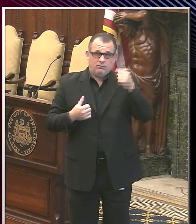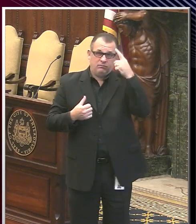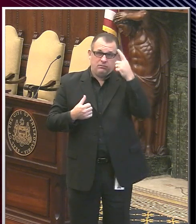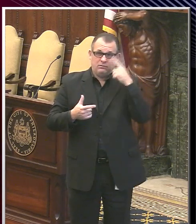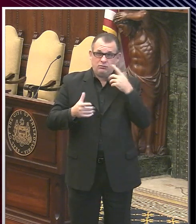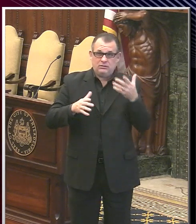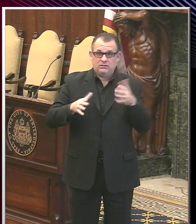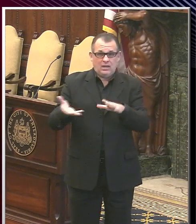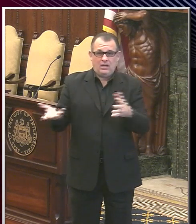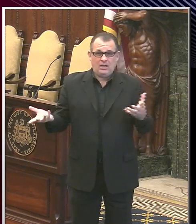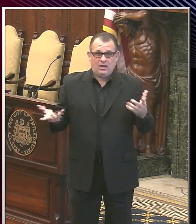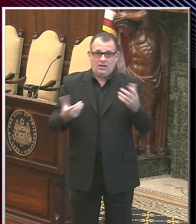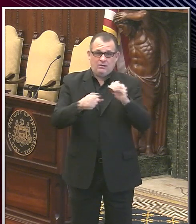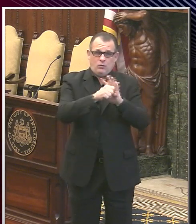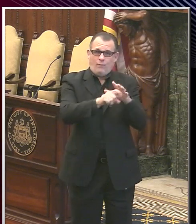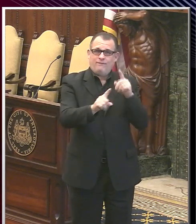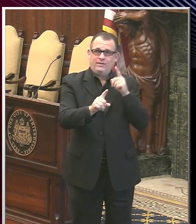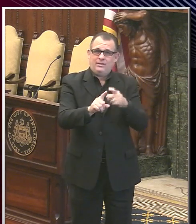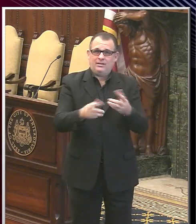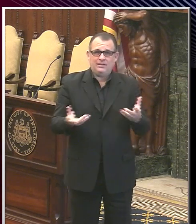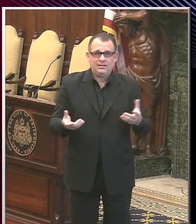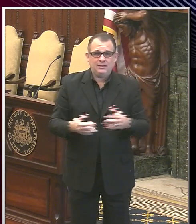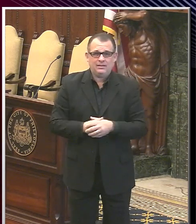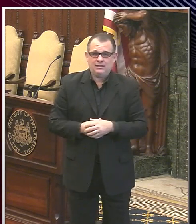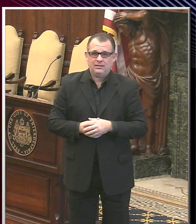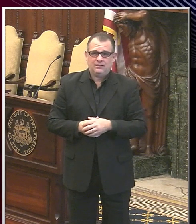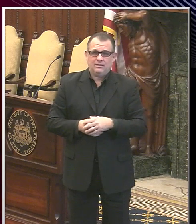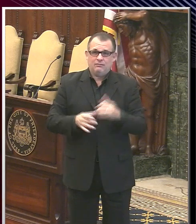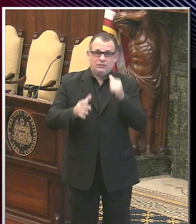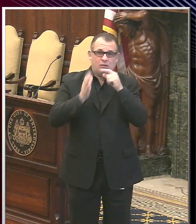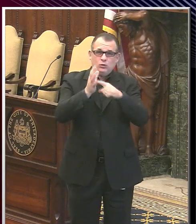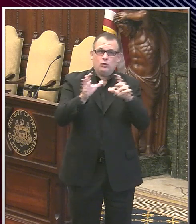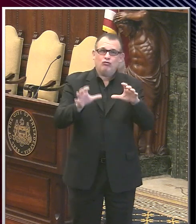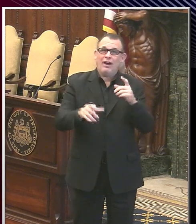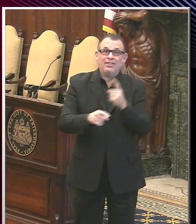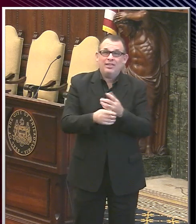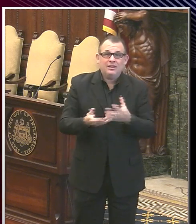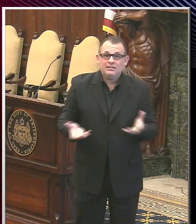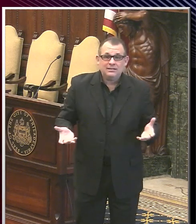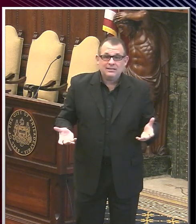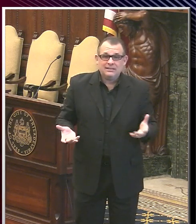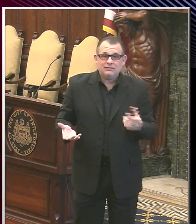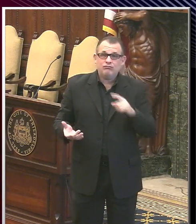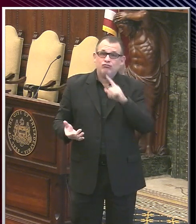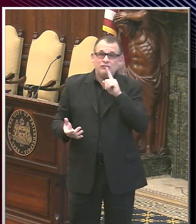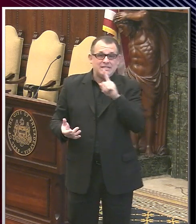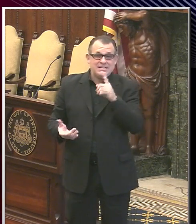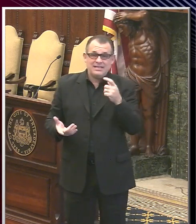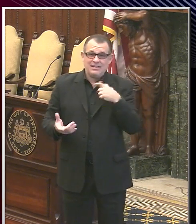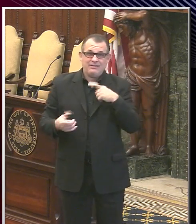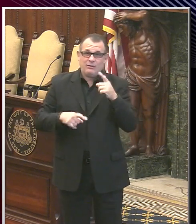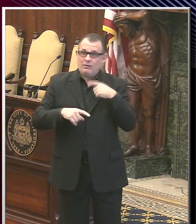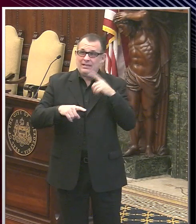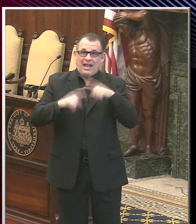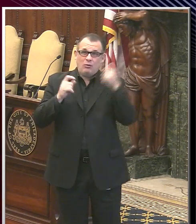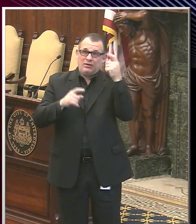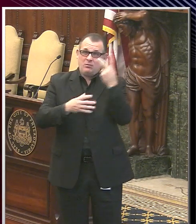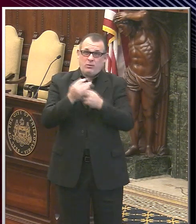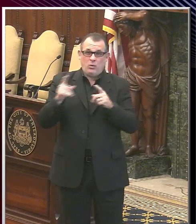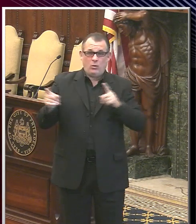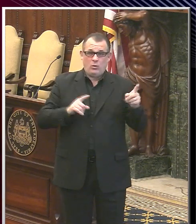extreme result of not doing what we need to do now to get the curve back down and to flatten it out and get us back to some semblance of